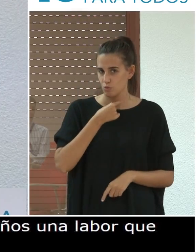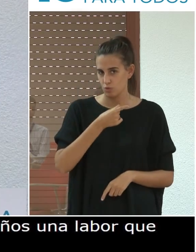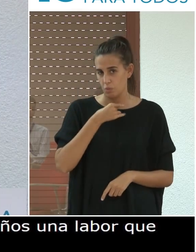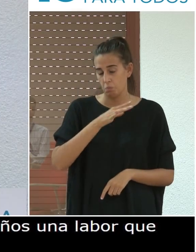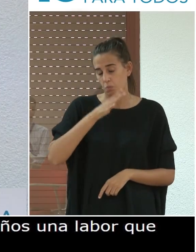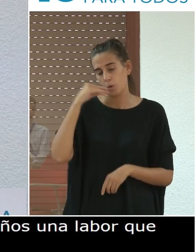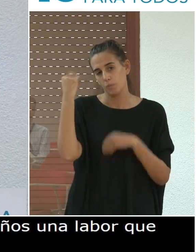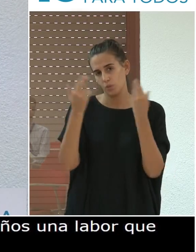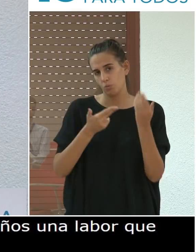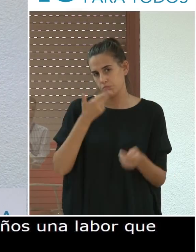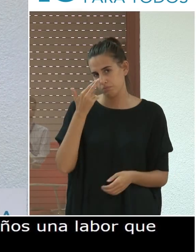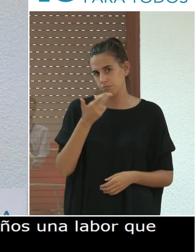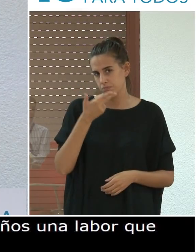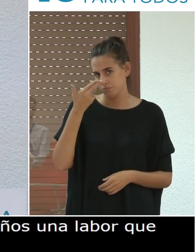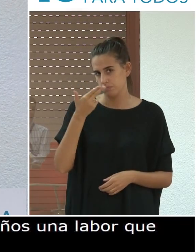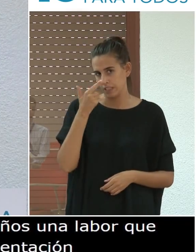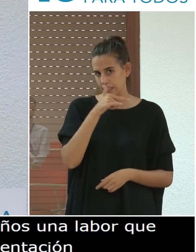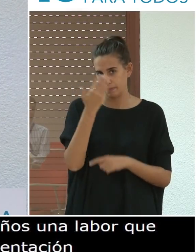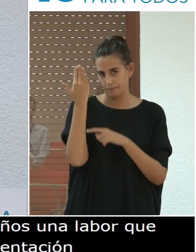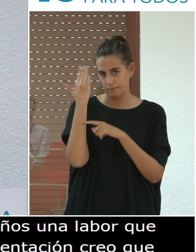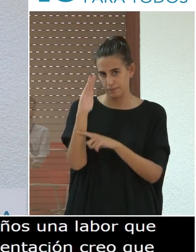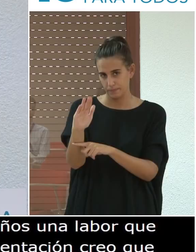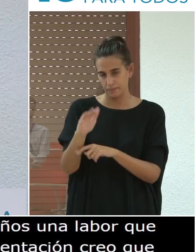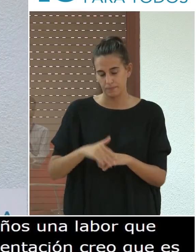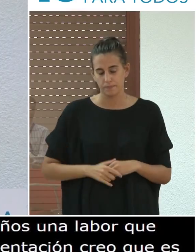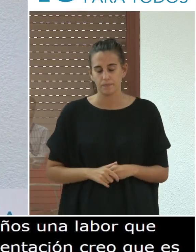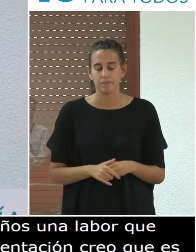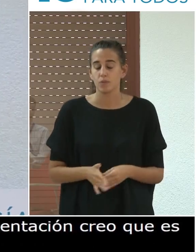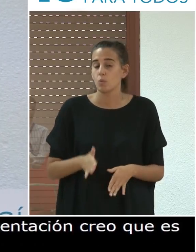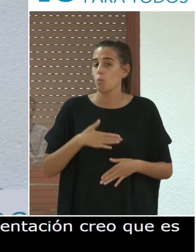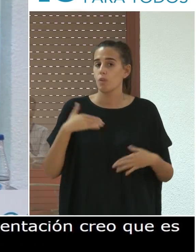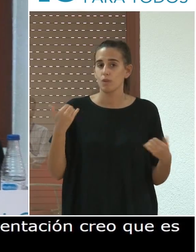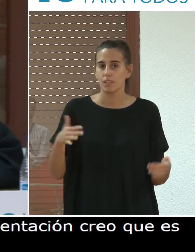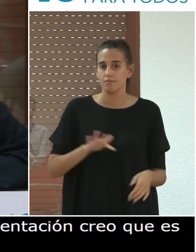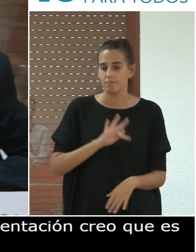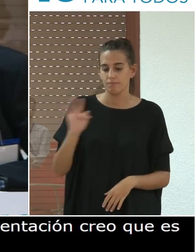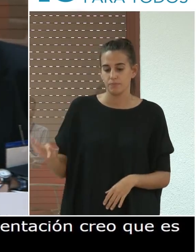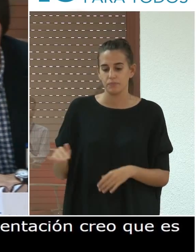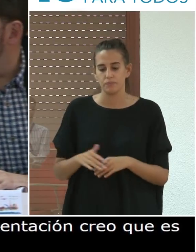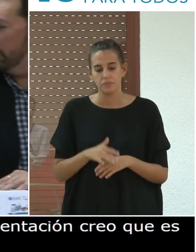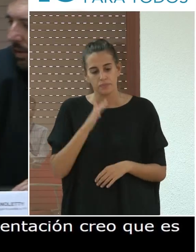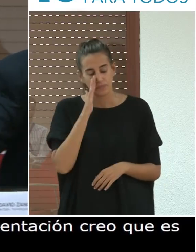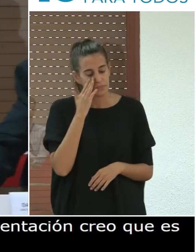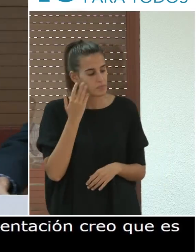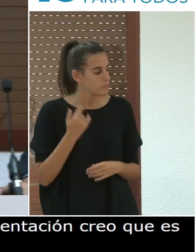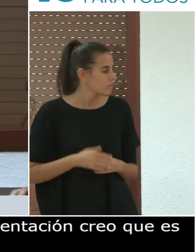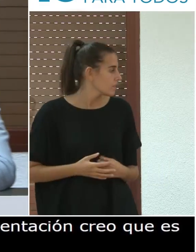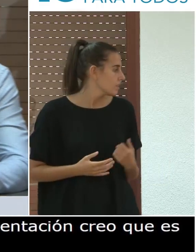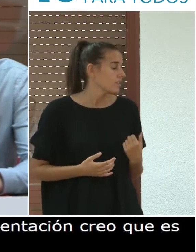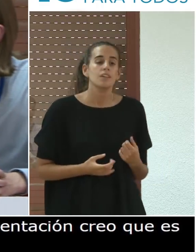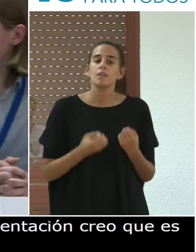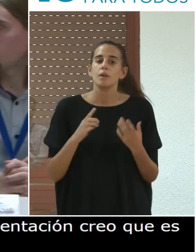role on the field. I hope you like the presentation. I'm sure it will be really interesting.